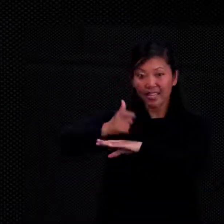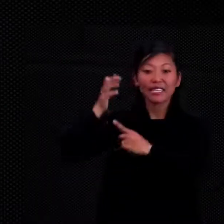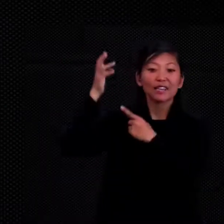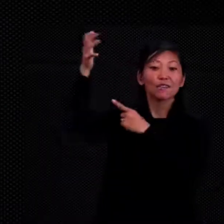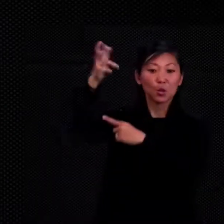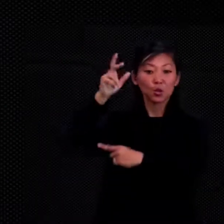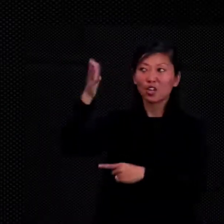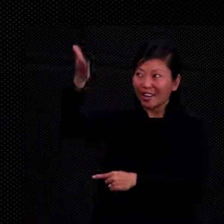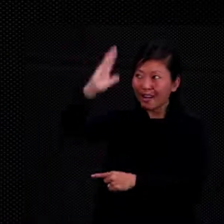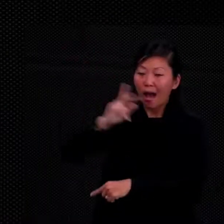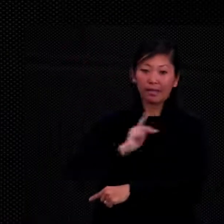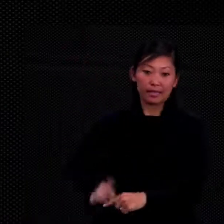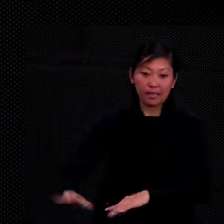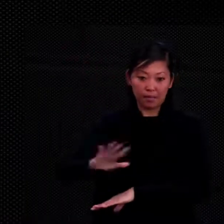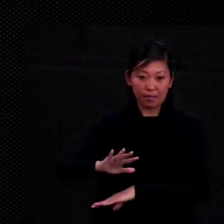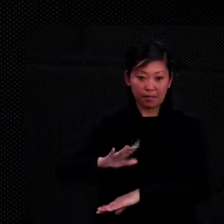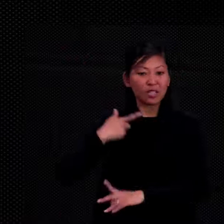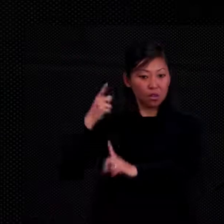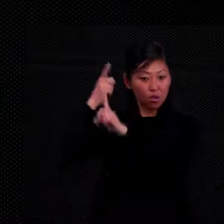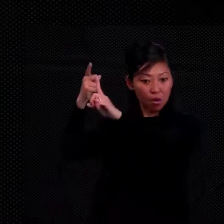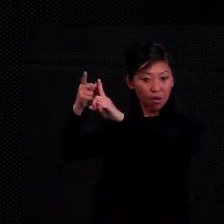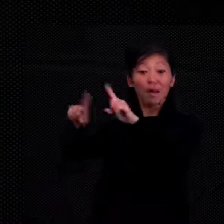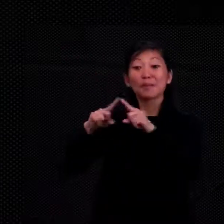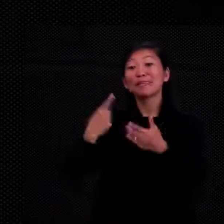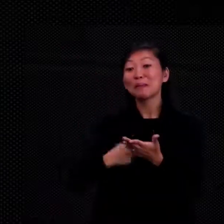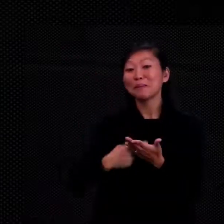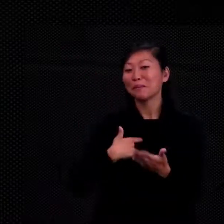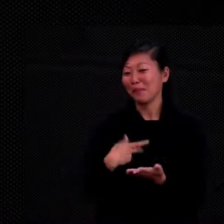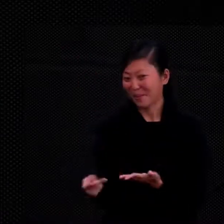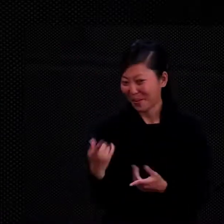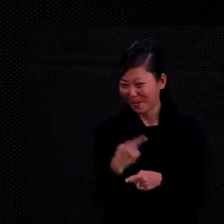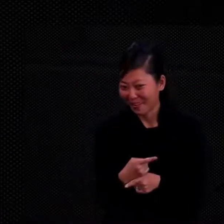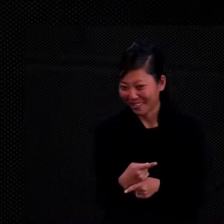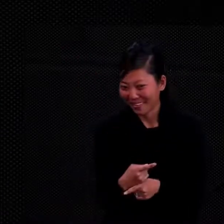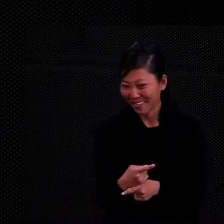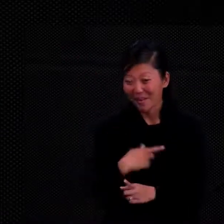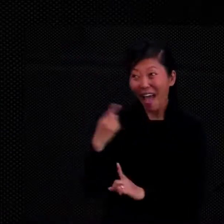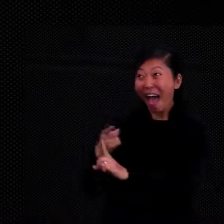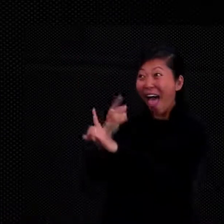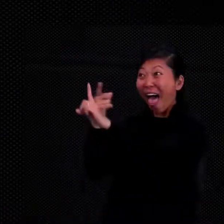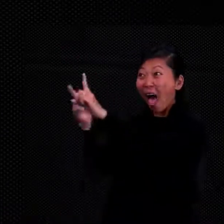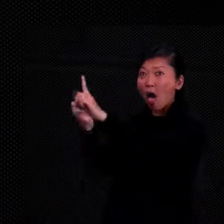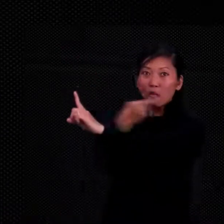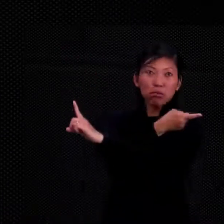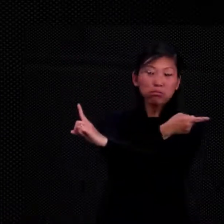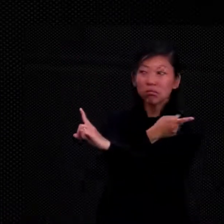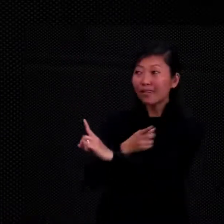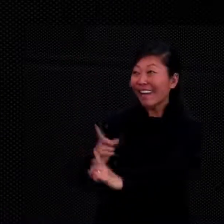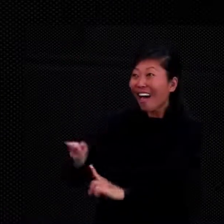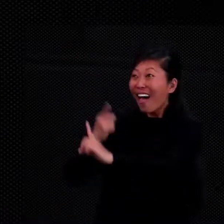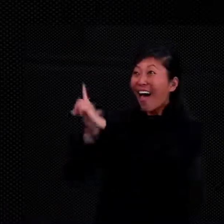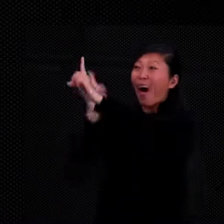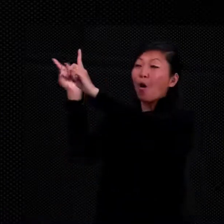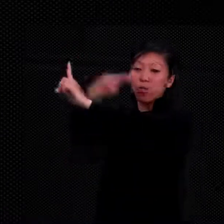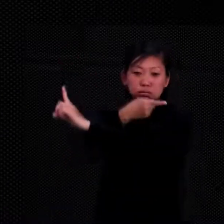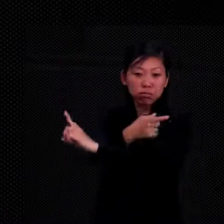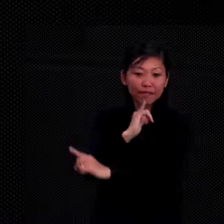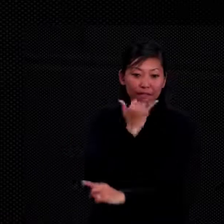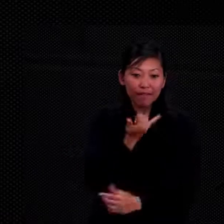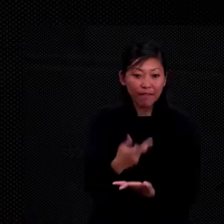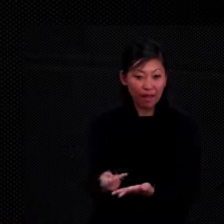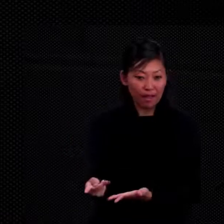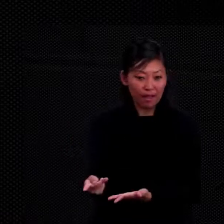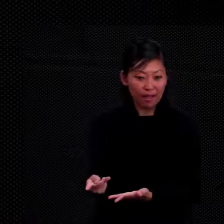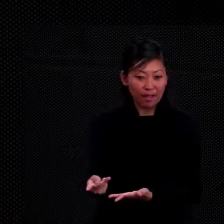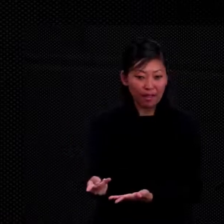But I've also learned that we do that imperfectly, don't we? See, the church is a kingdom